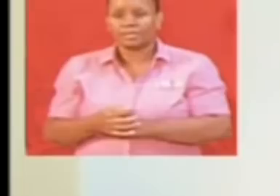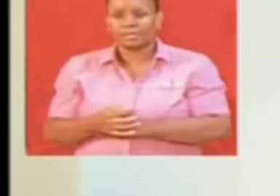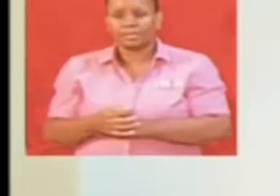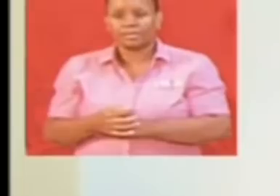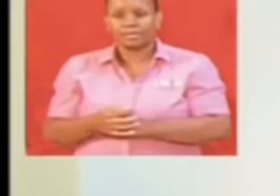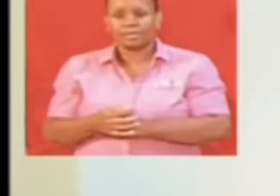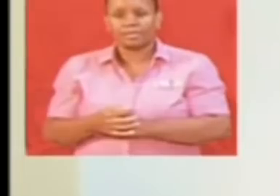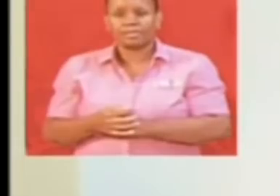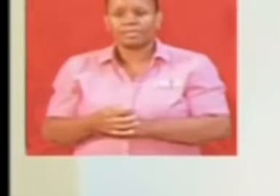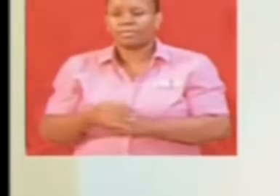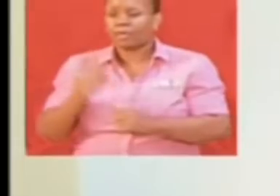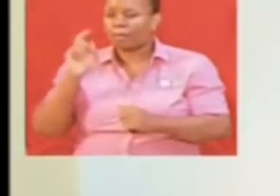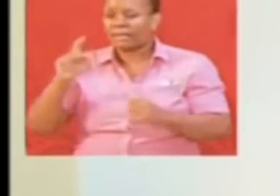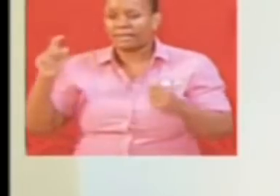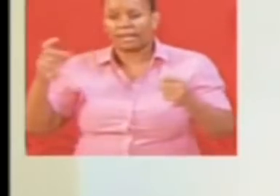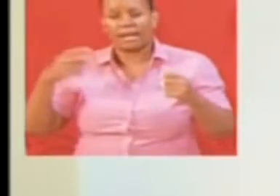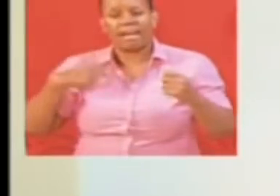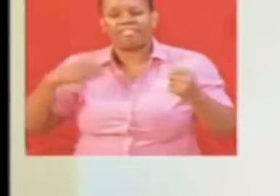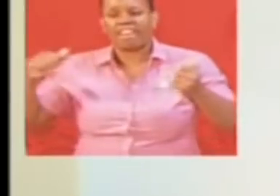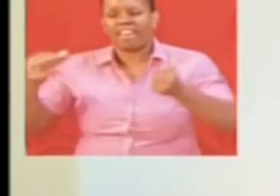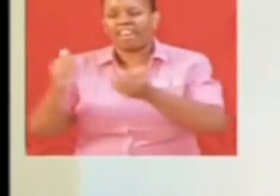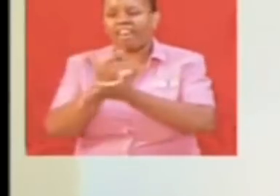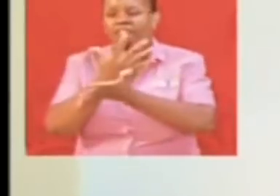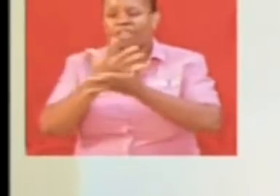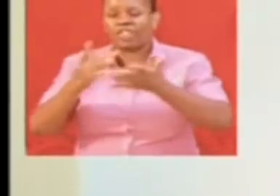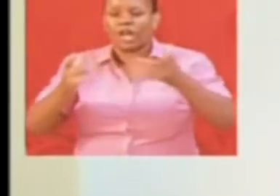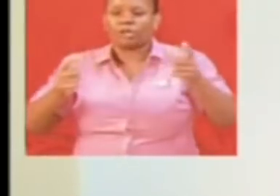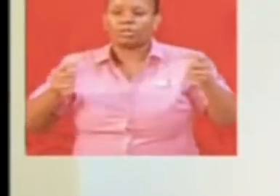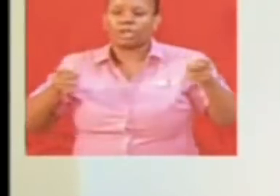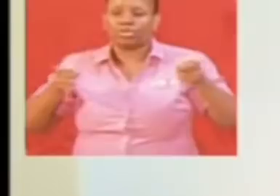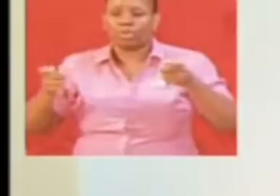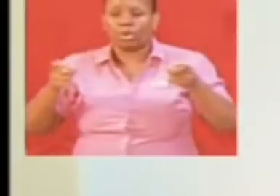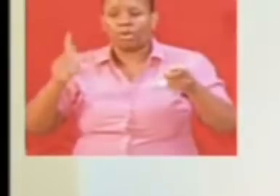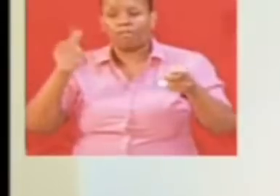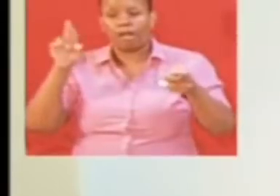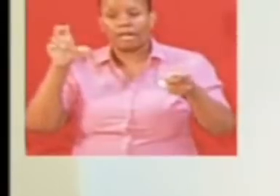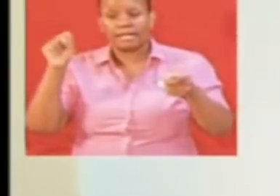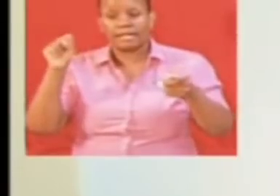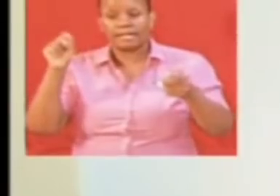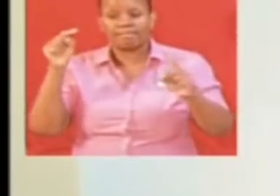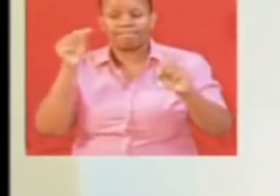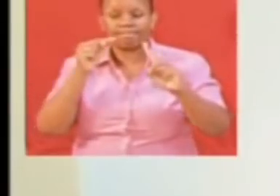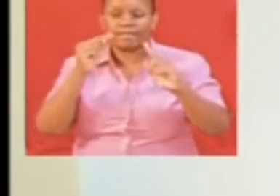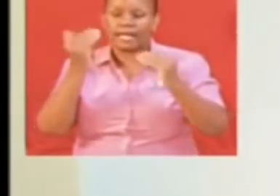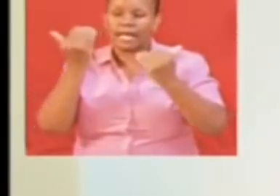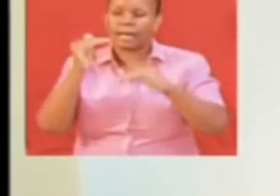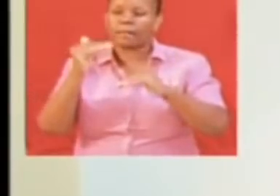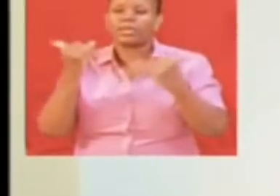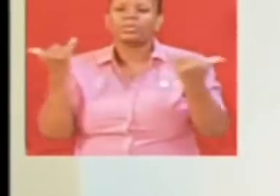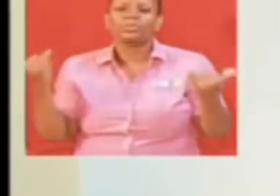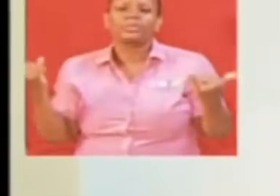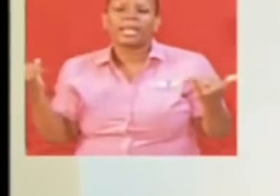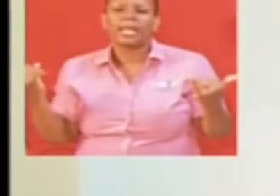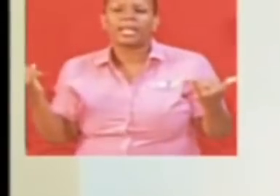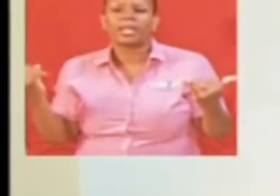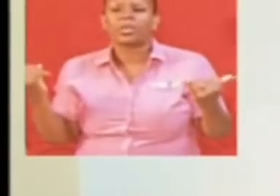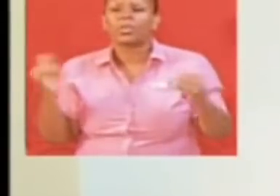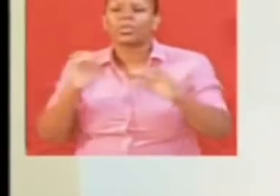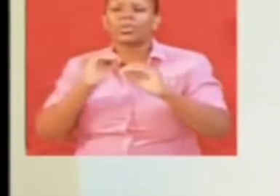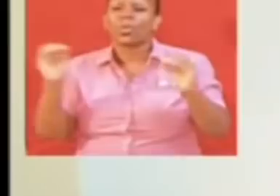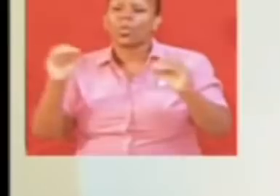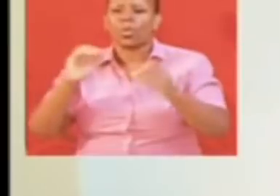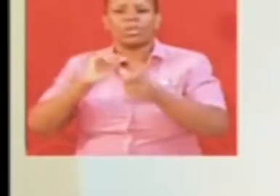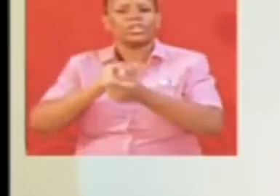the health protocols ask us to control it. Today, we make no change to the